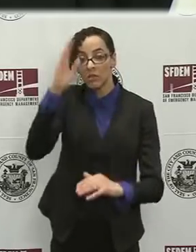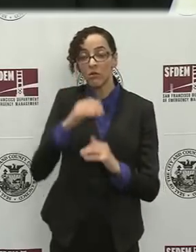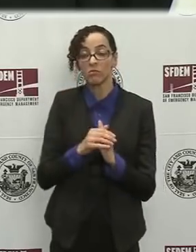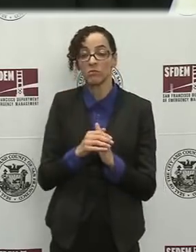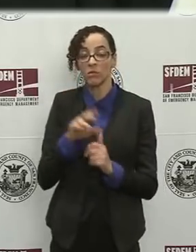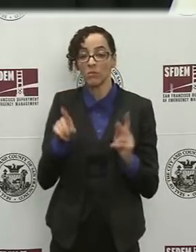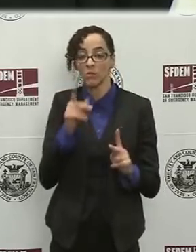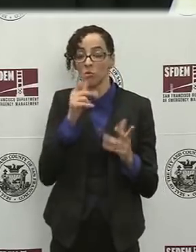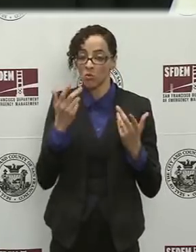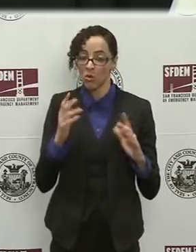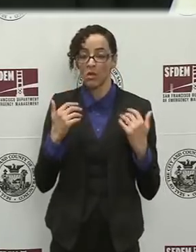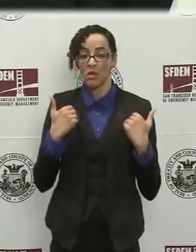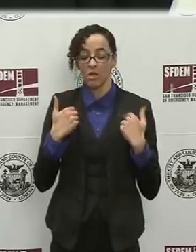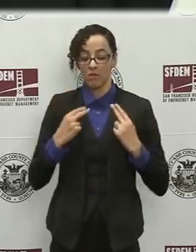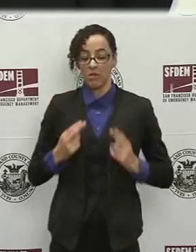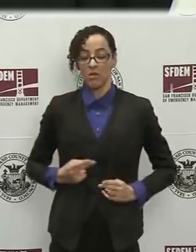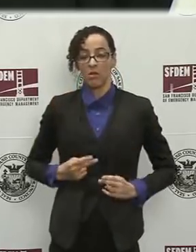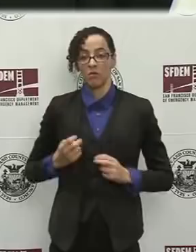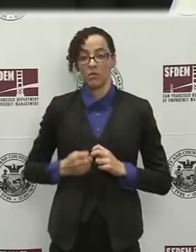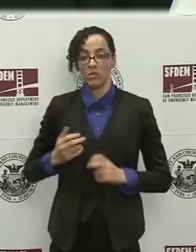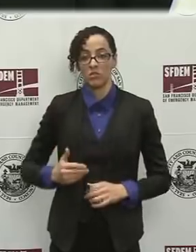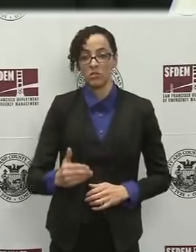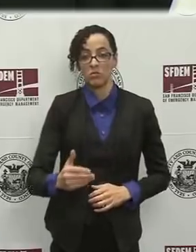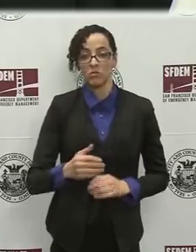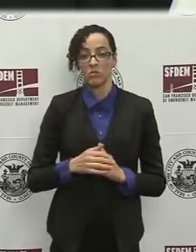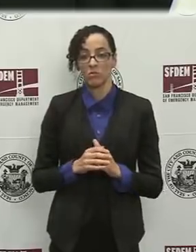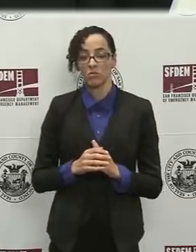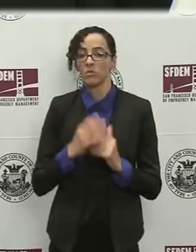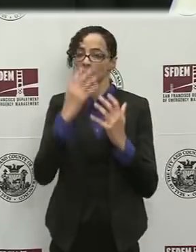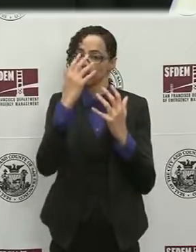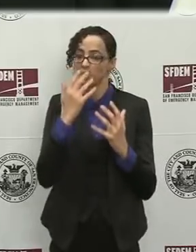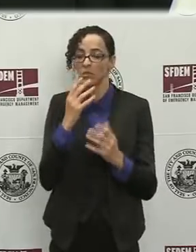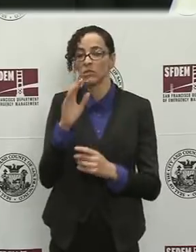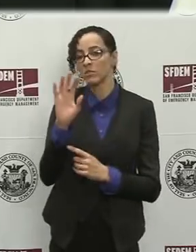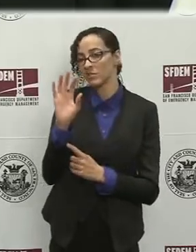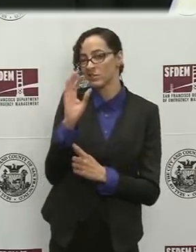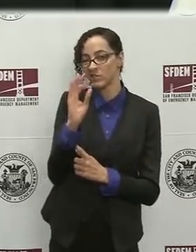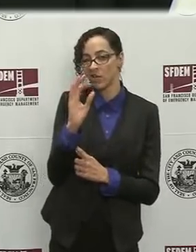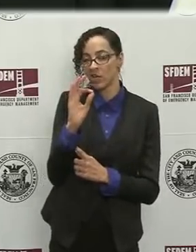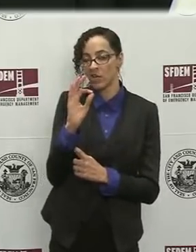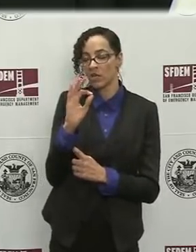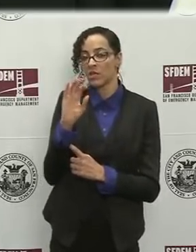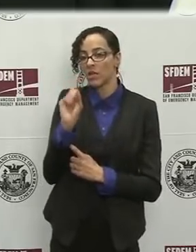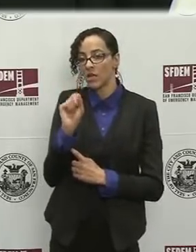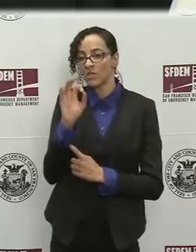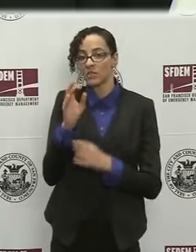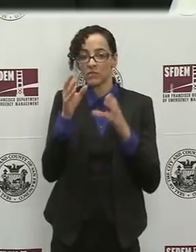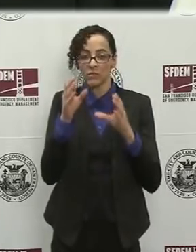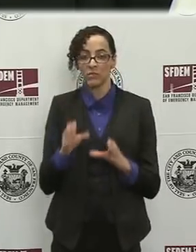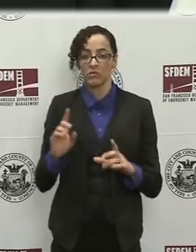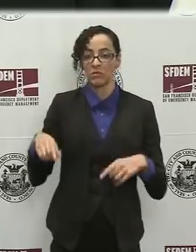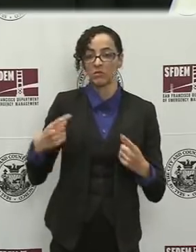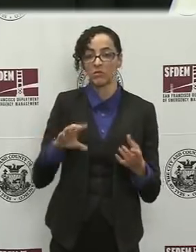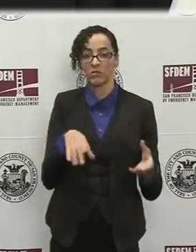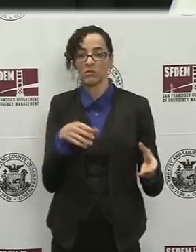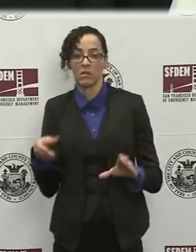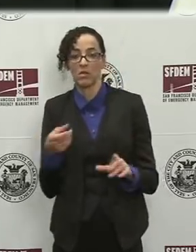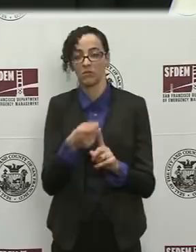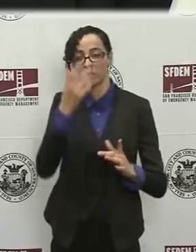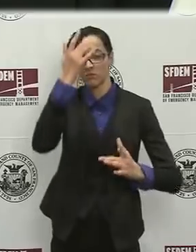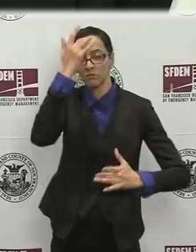Sadly, 9 San Franciscans have died from the disease, COVID-19. I would like to